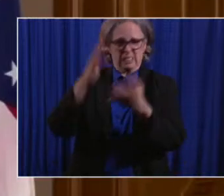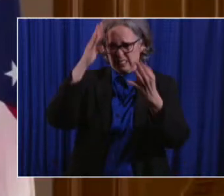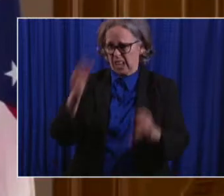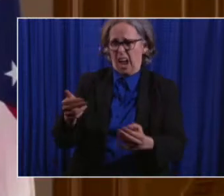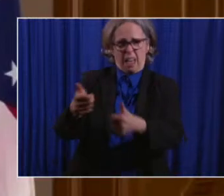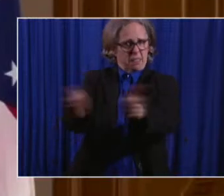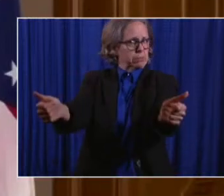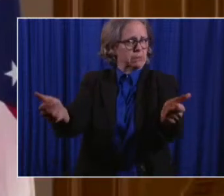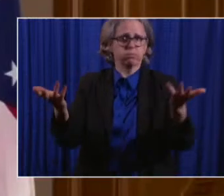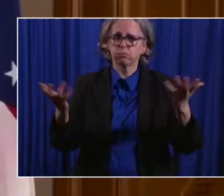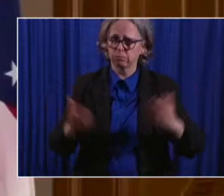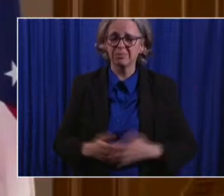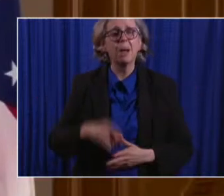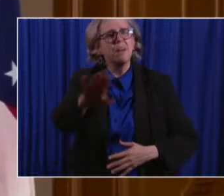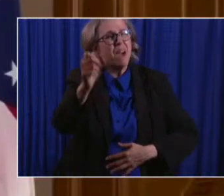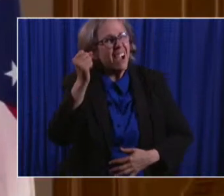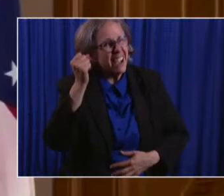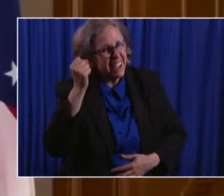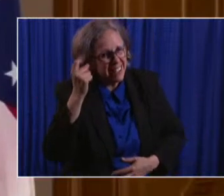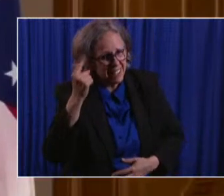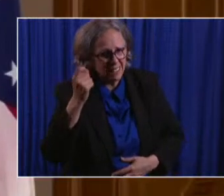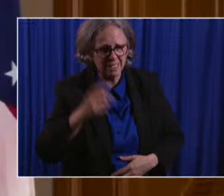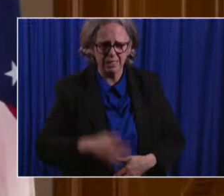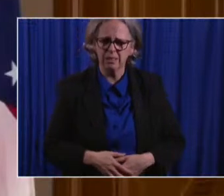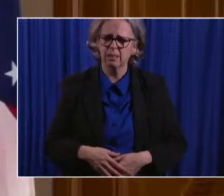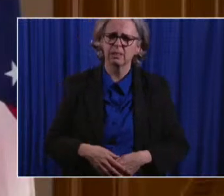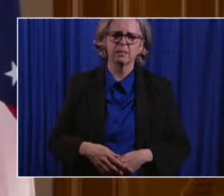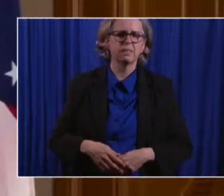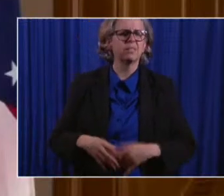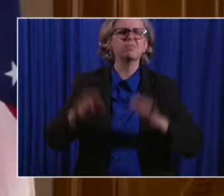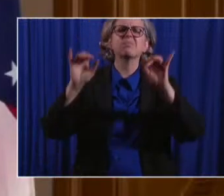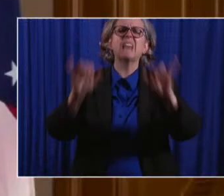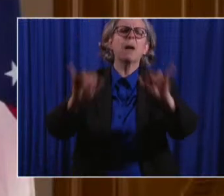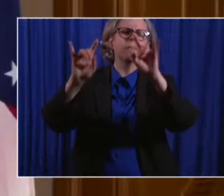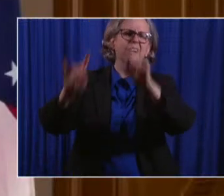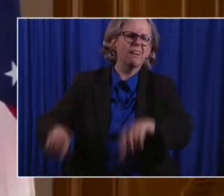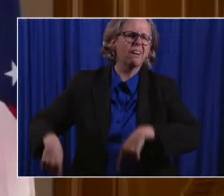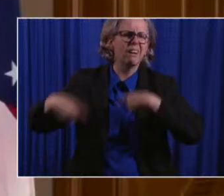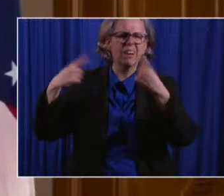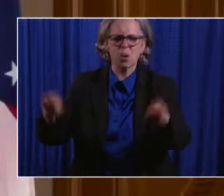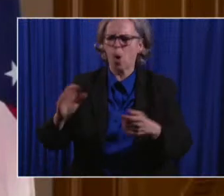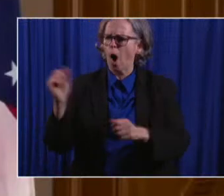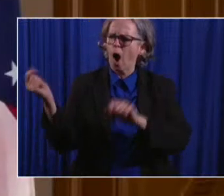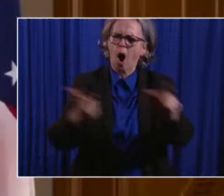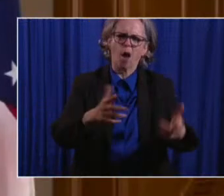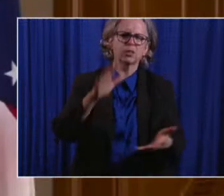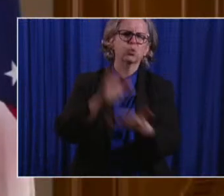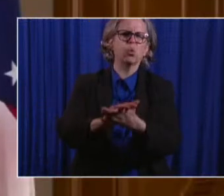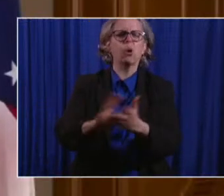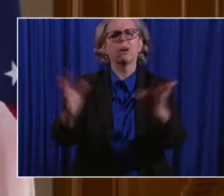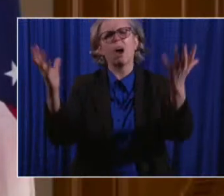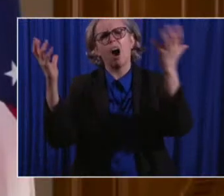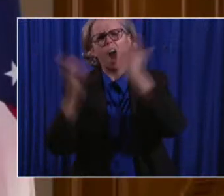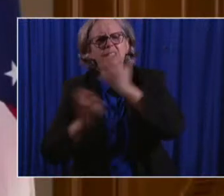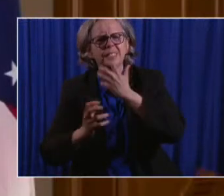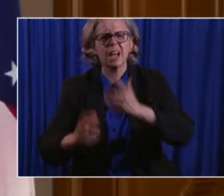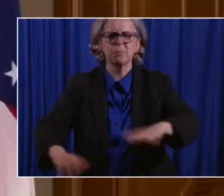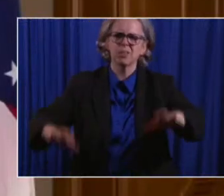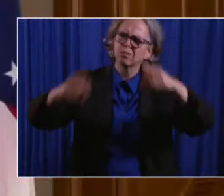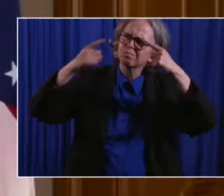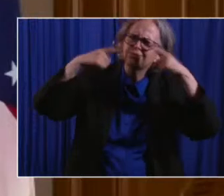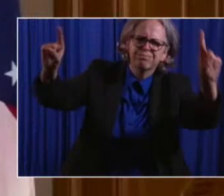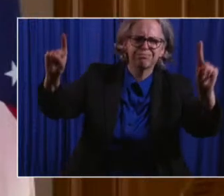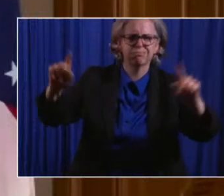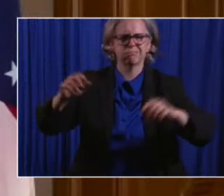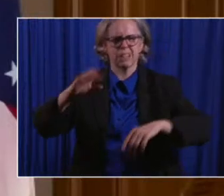been phenomenally successful in keeping down spread in the classroom. They have done this by